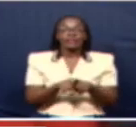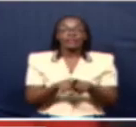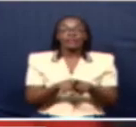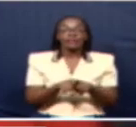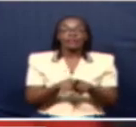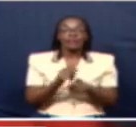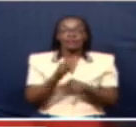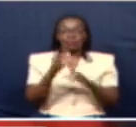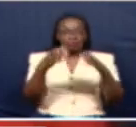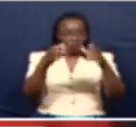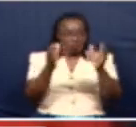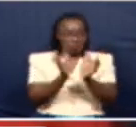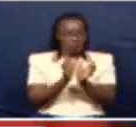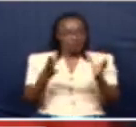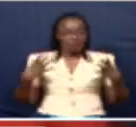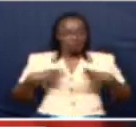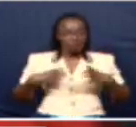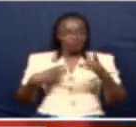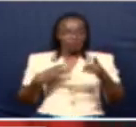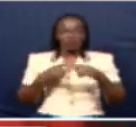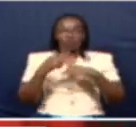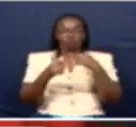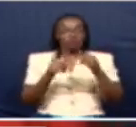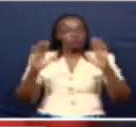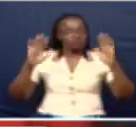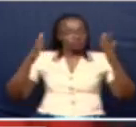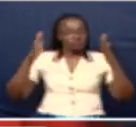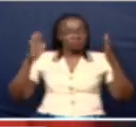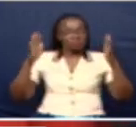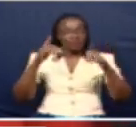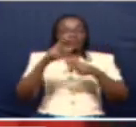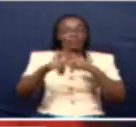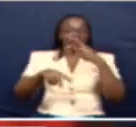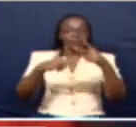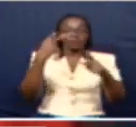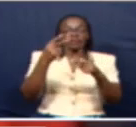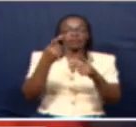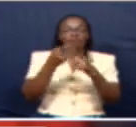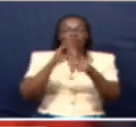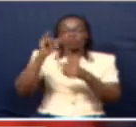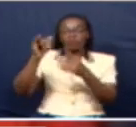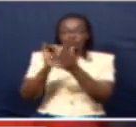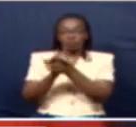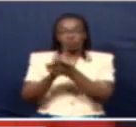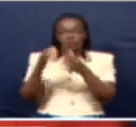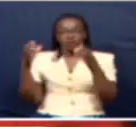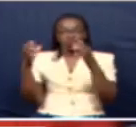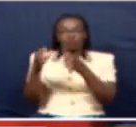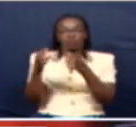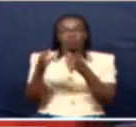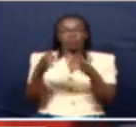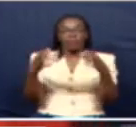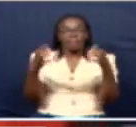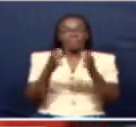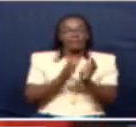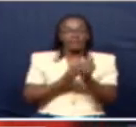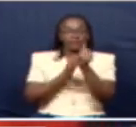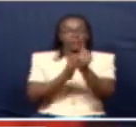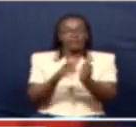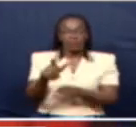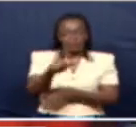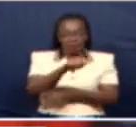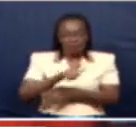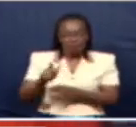as the community here and the residents here continued to celebrate the win by the Jubilee Party, the party leaders, some of the local leaders, that